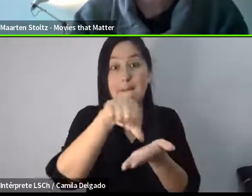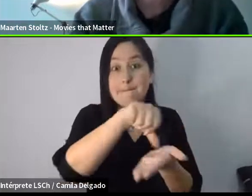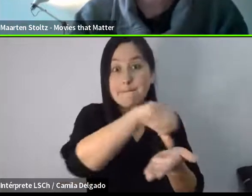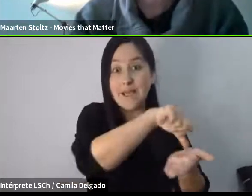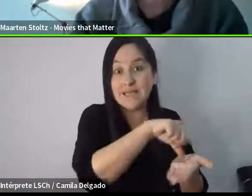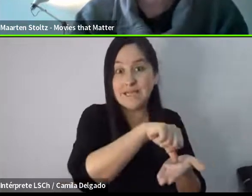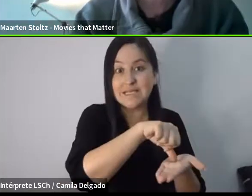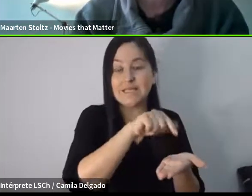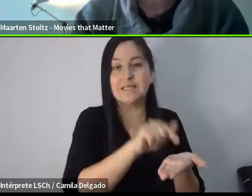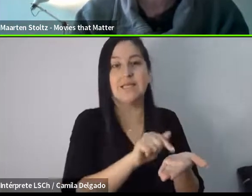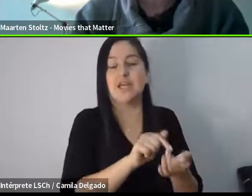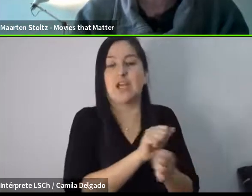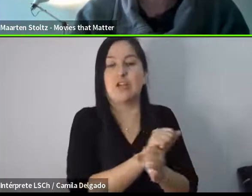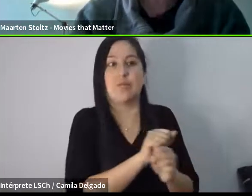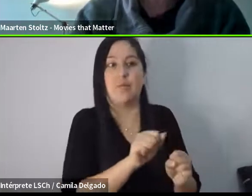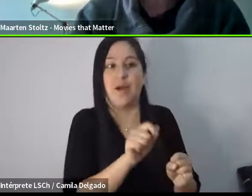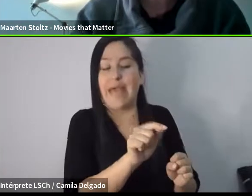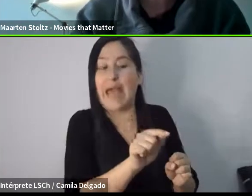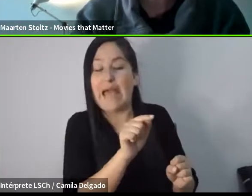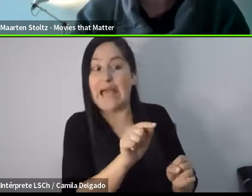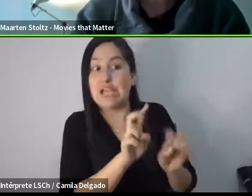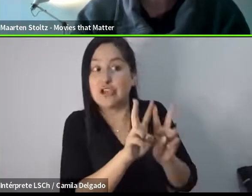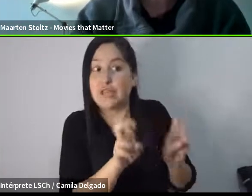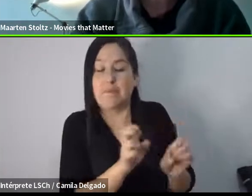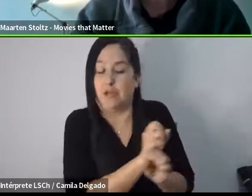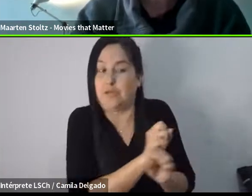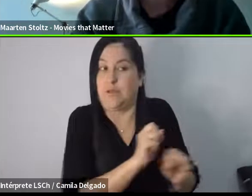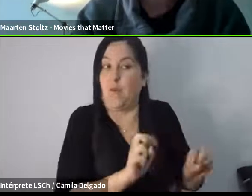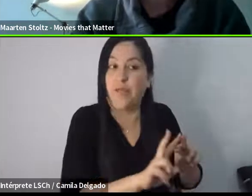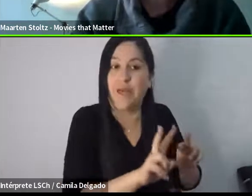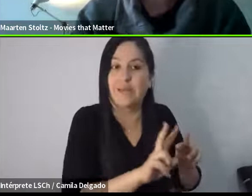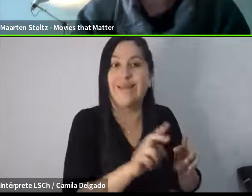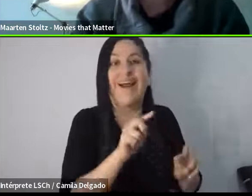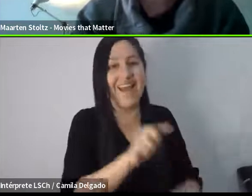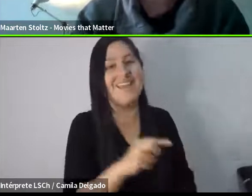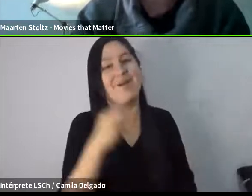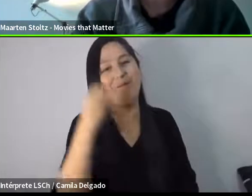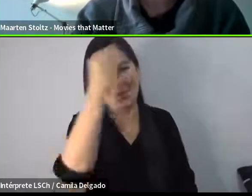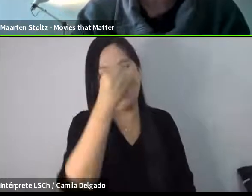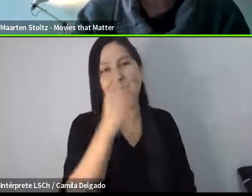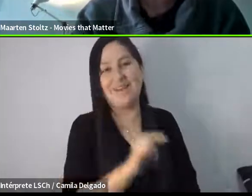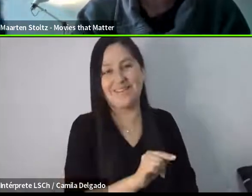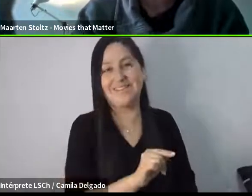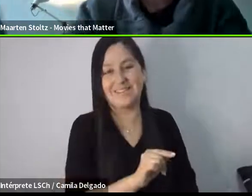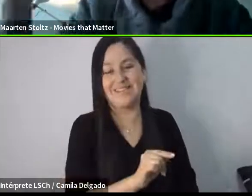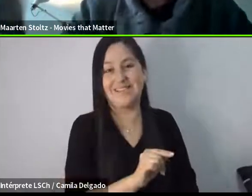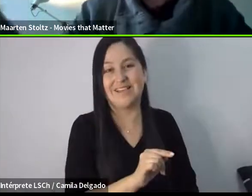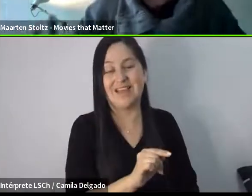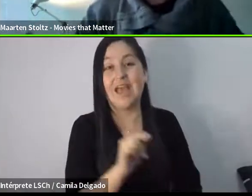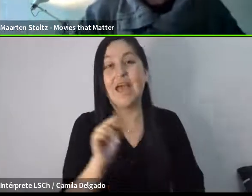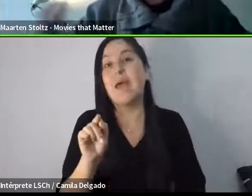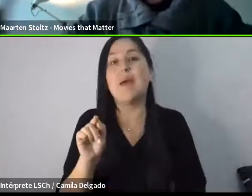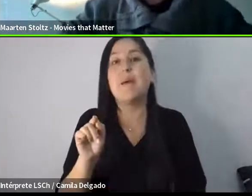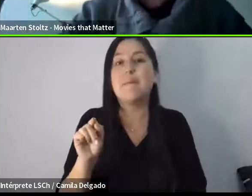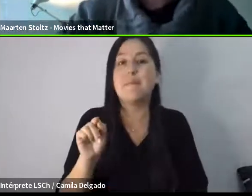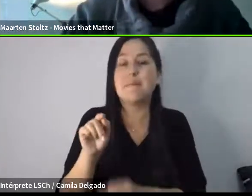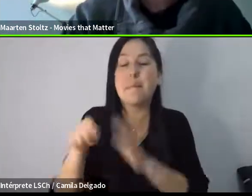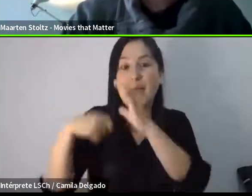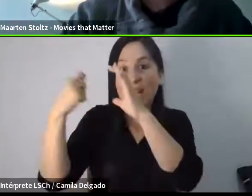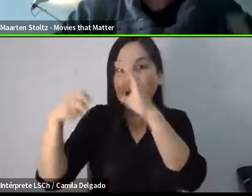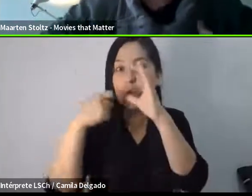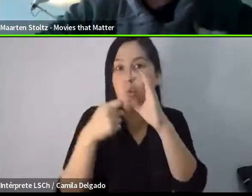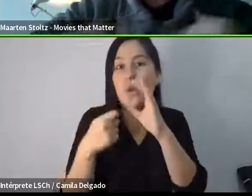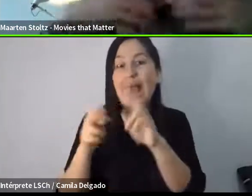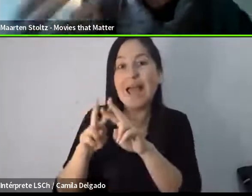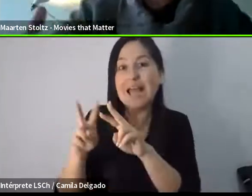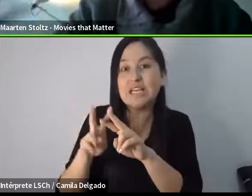you're in really serious trouble. So if a film is being made about a human rights issue in a country, then of course, you want to